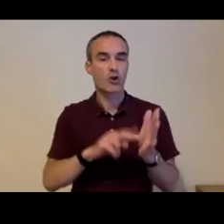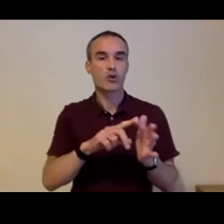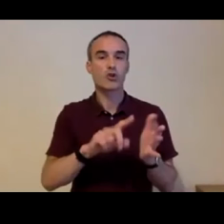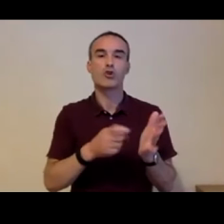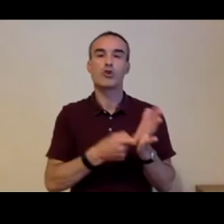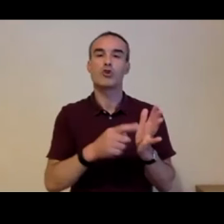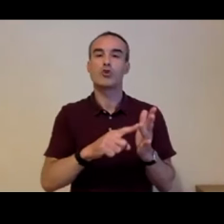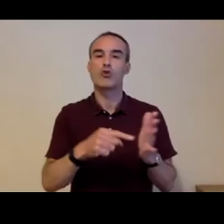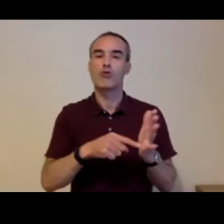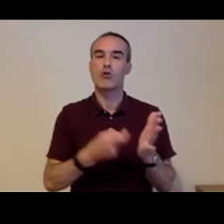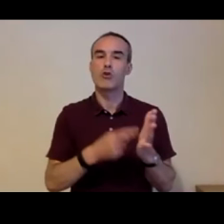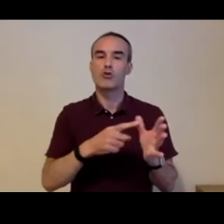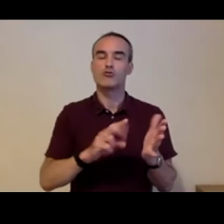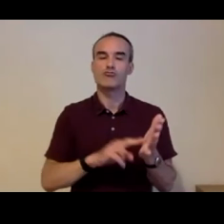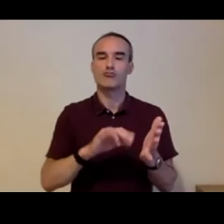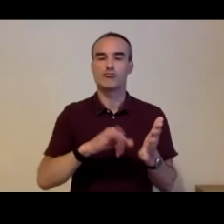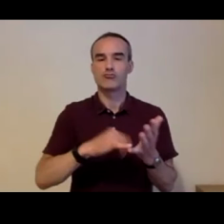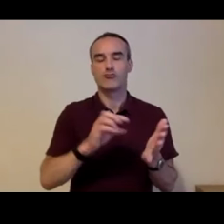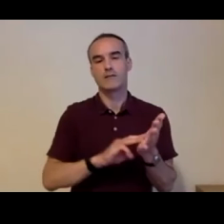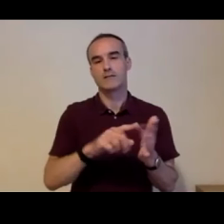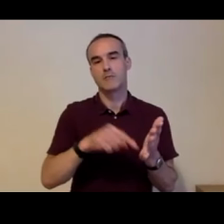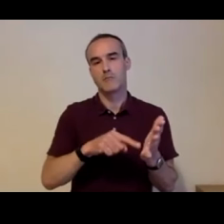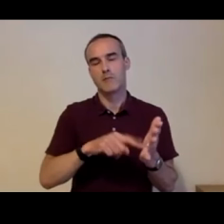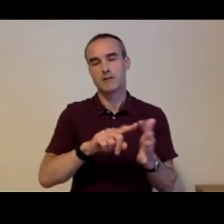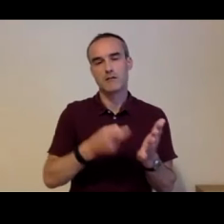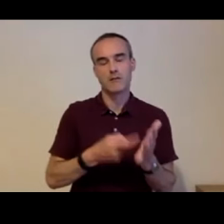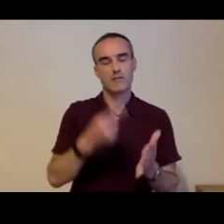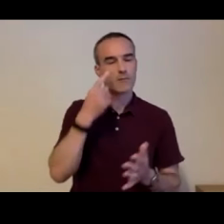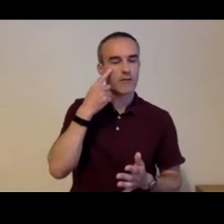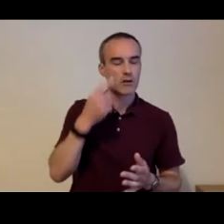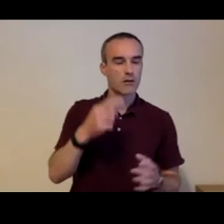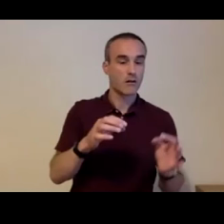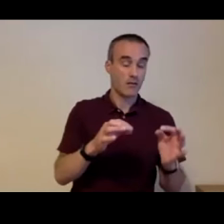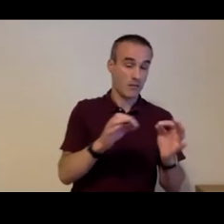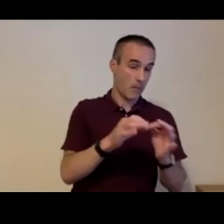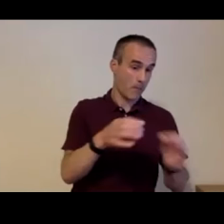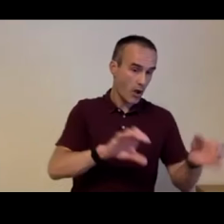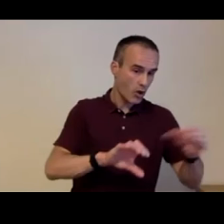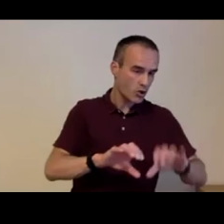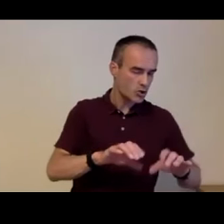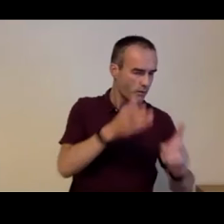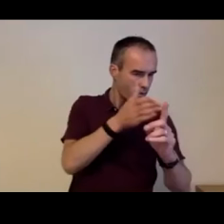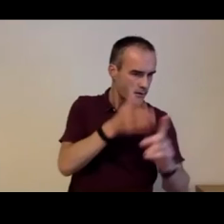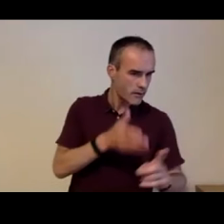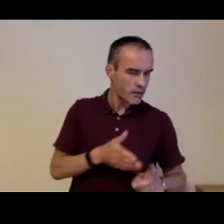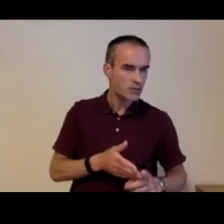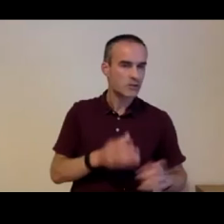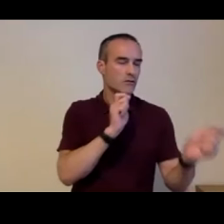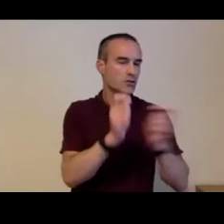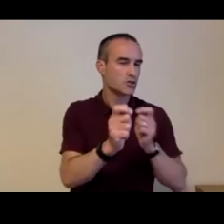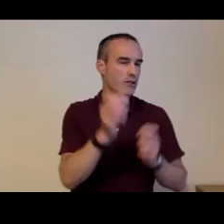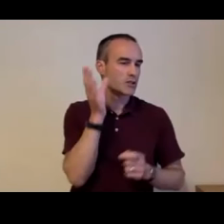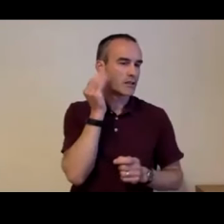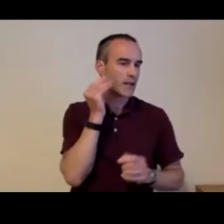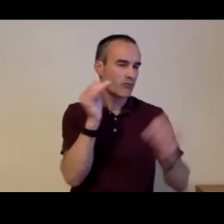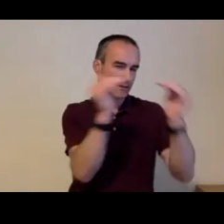chemical indications or other biological indications of change in hearing status. So